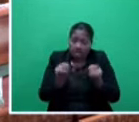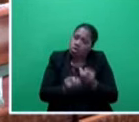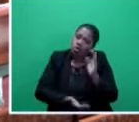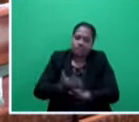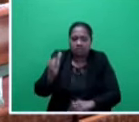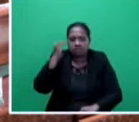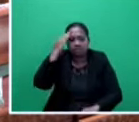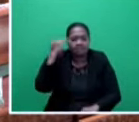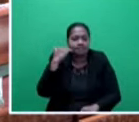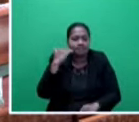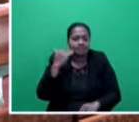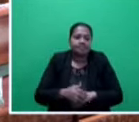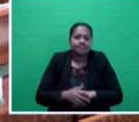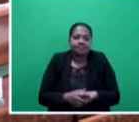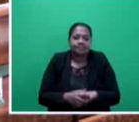Korea.